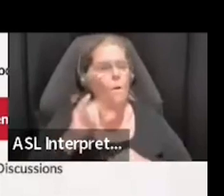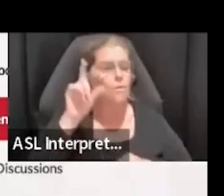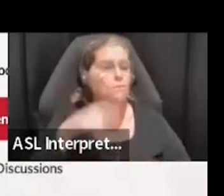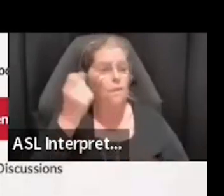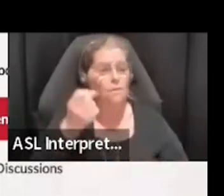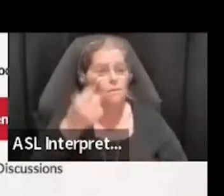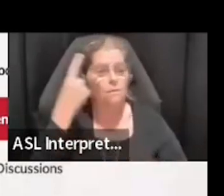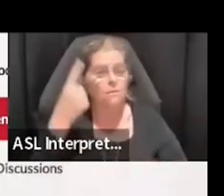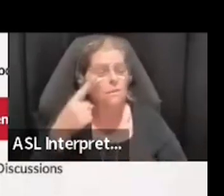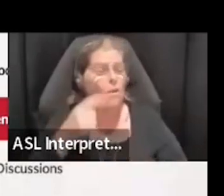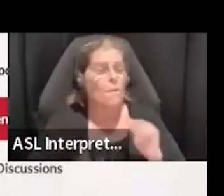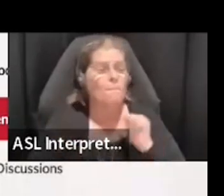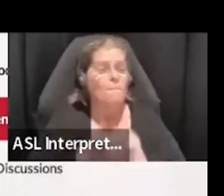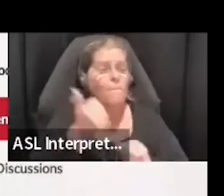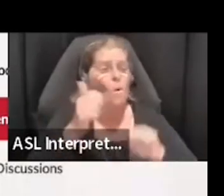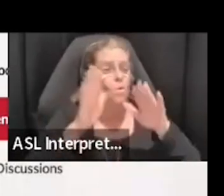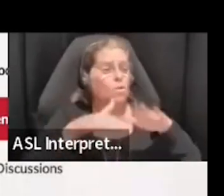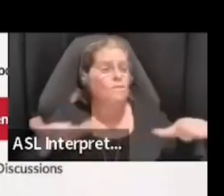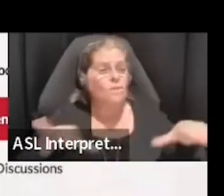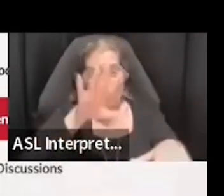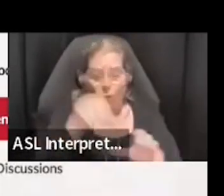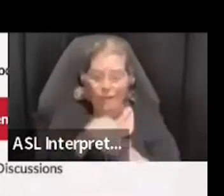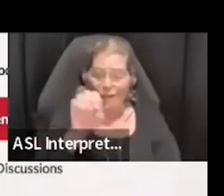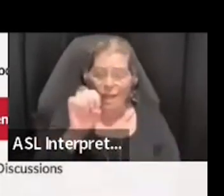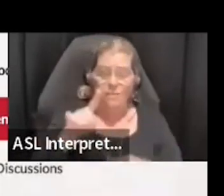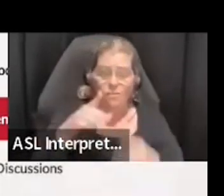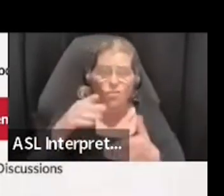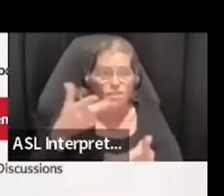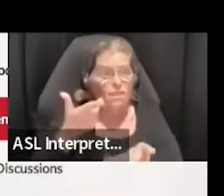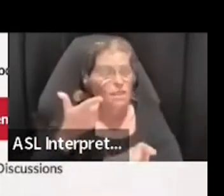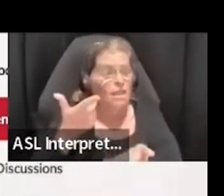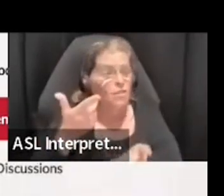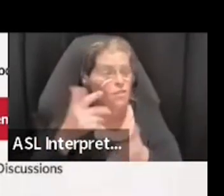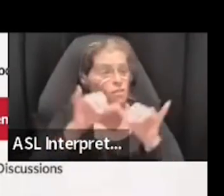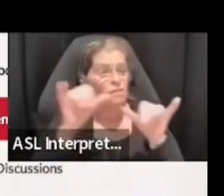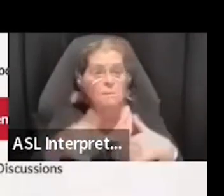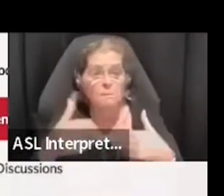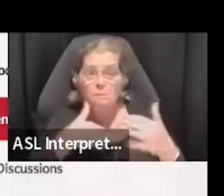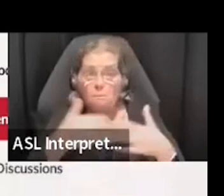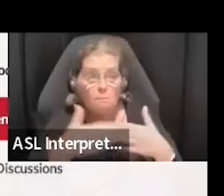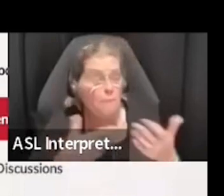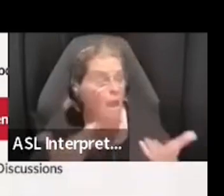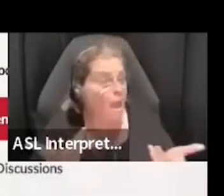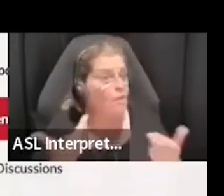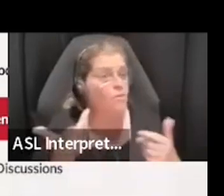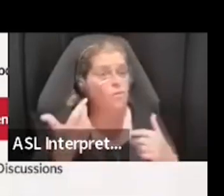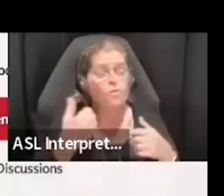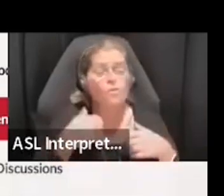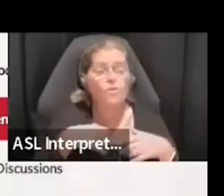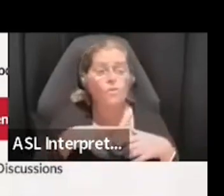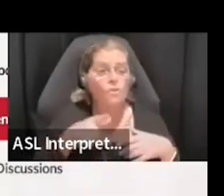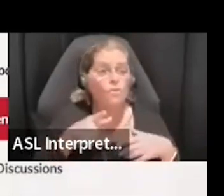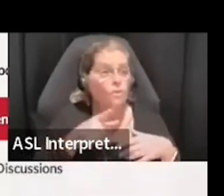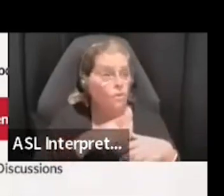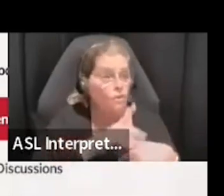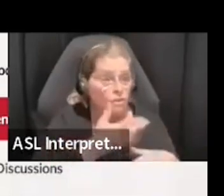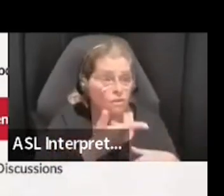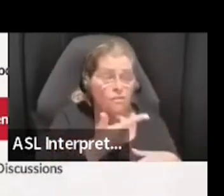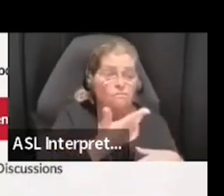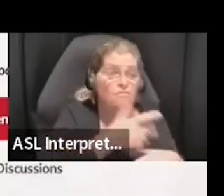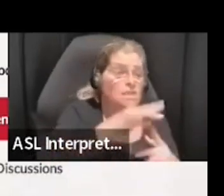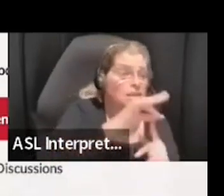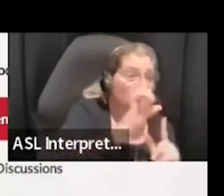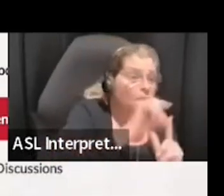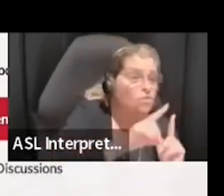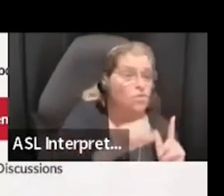majority of children in the education system, whether special needs or not, have undergone trauma due to the pandemic. These